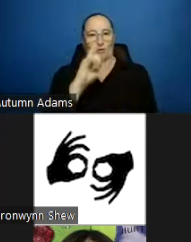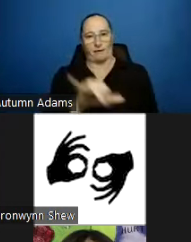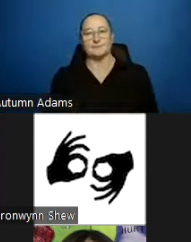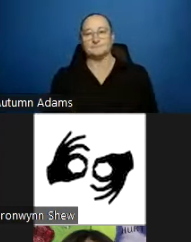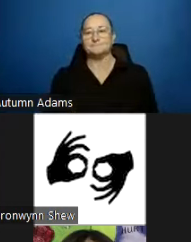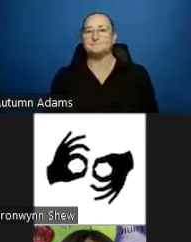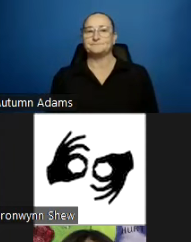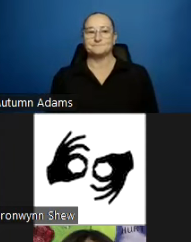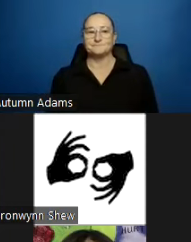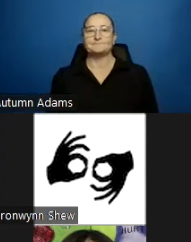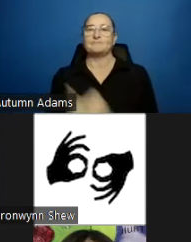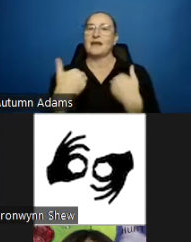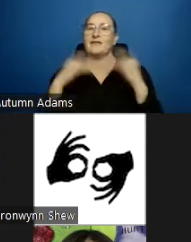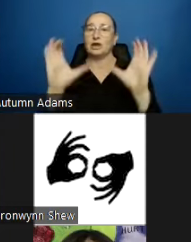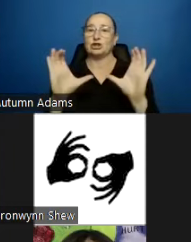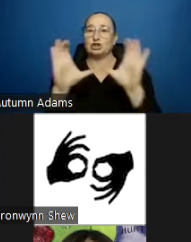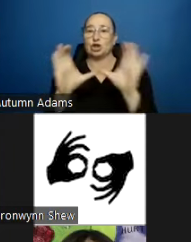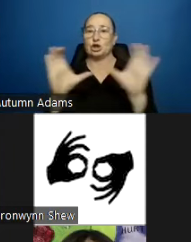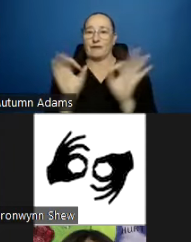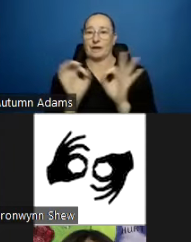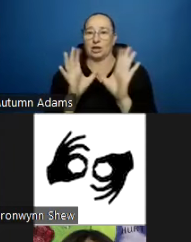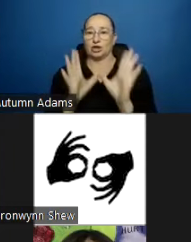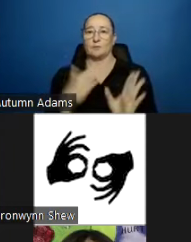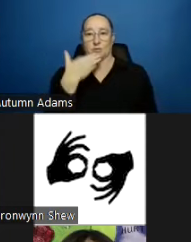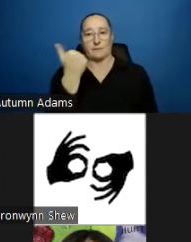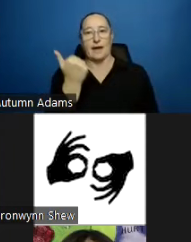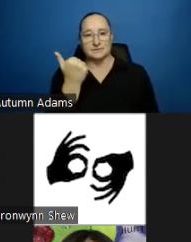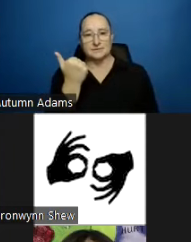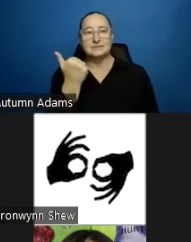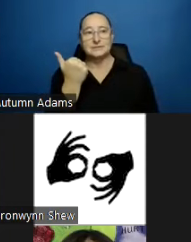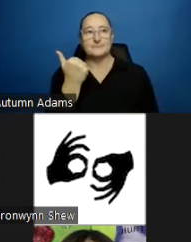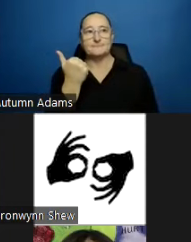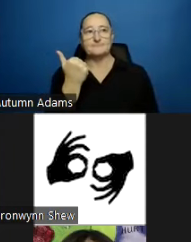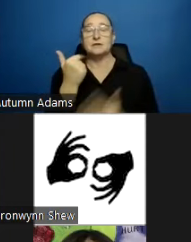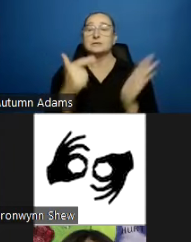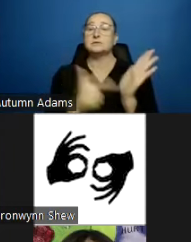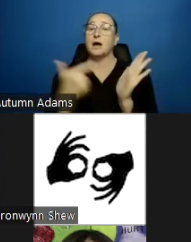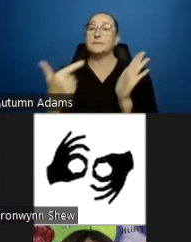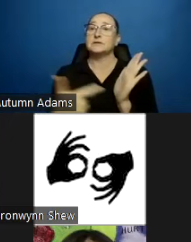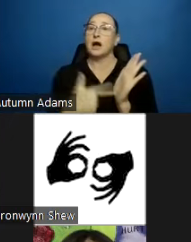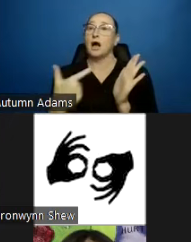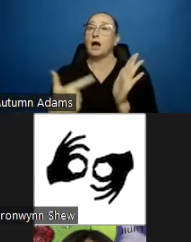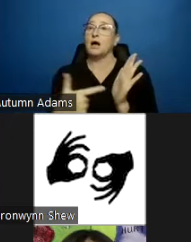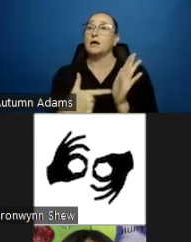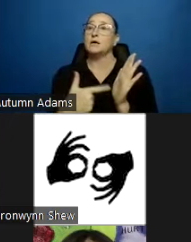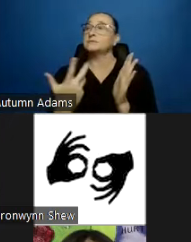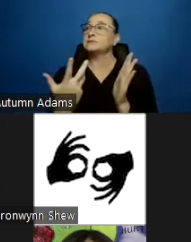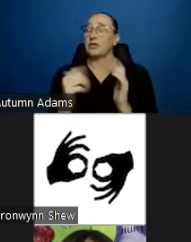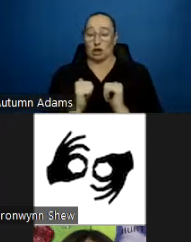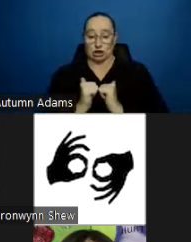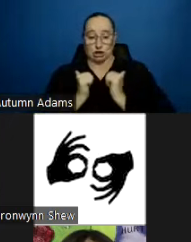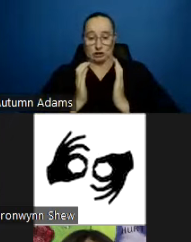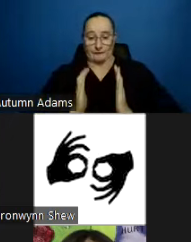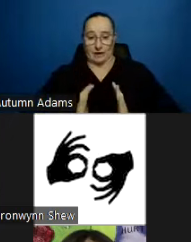To have a certified interpreter is the best. And sometimes they, you know, the survivors are